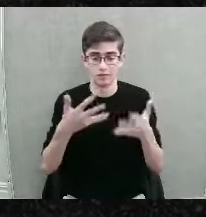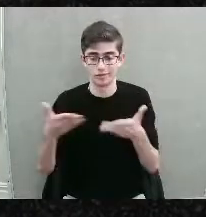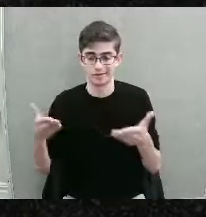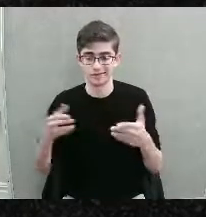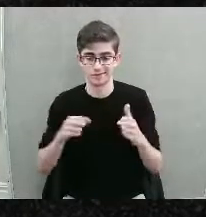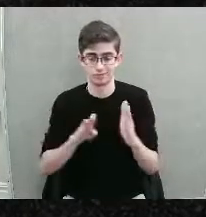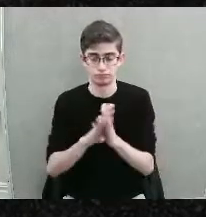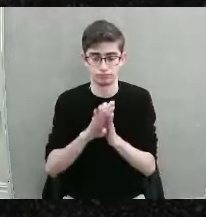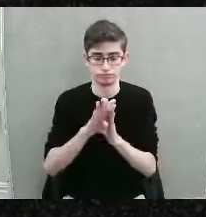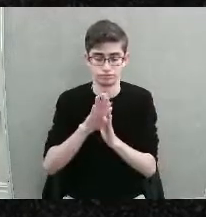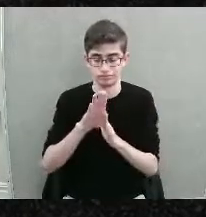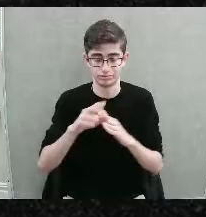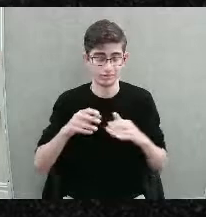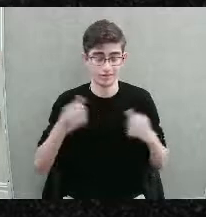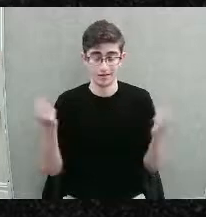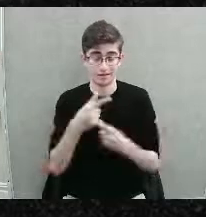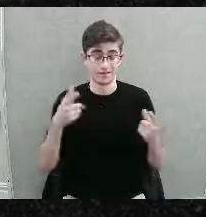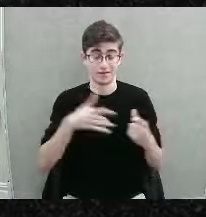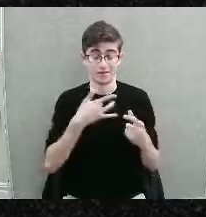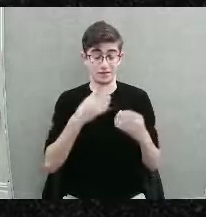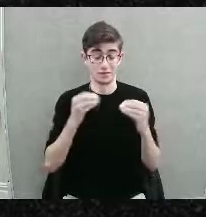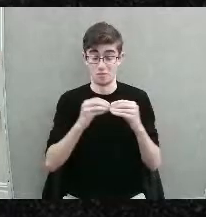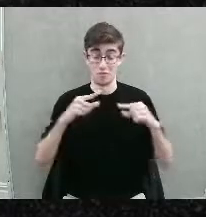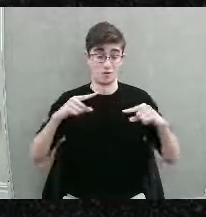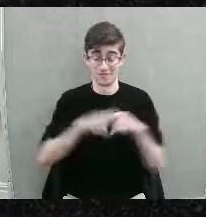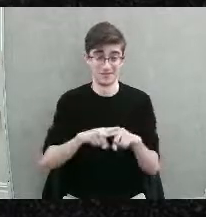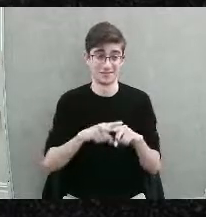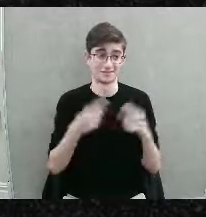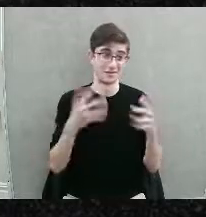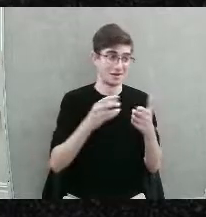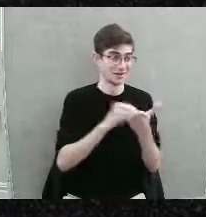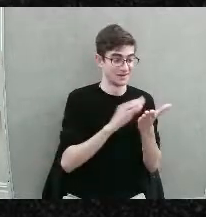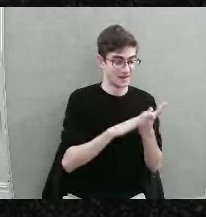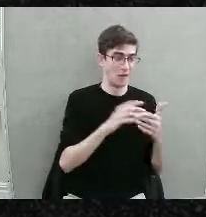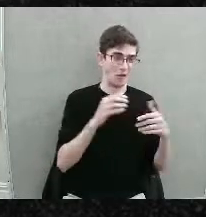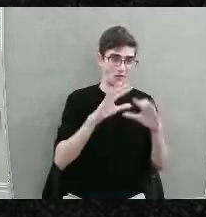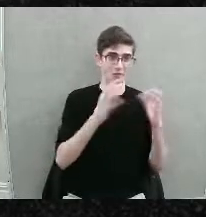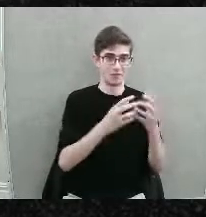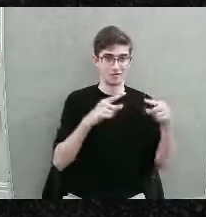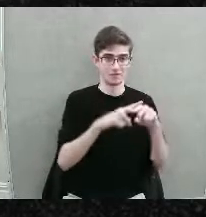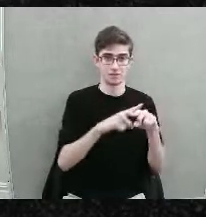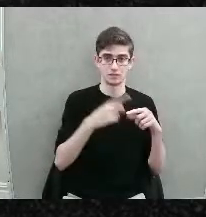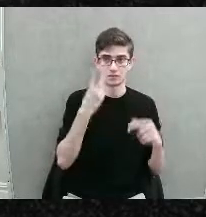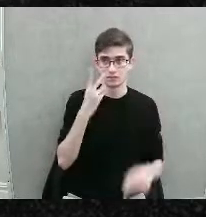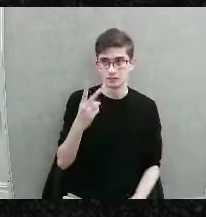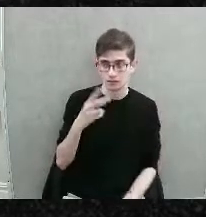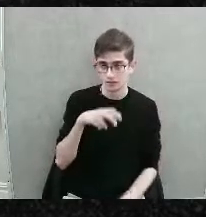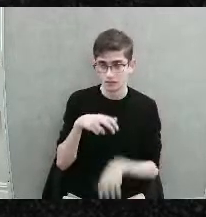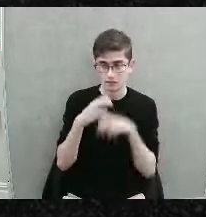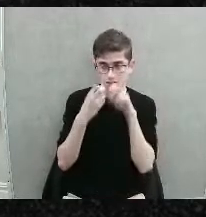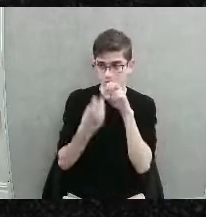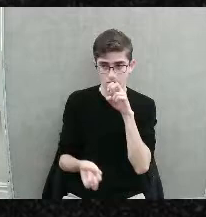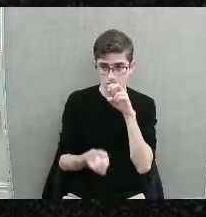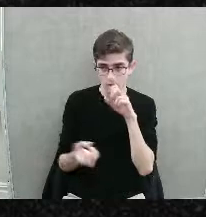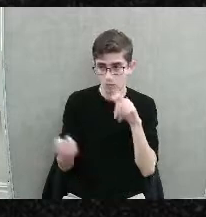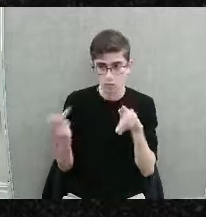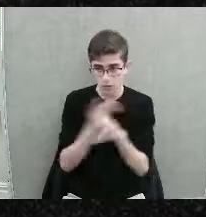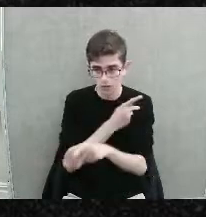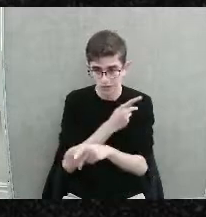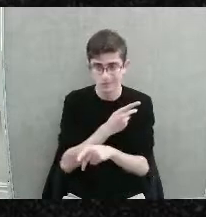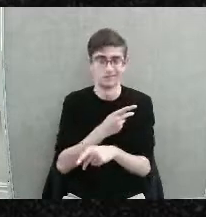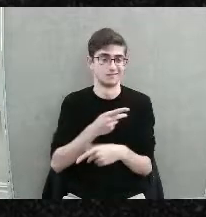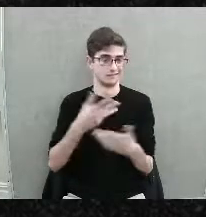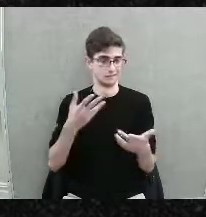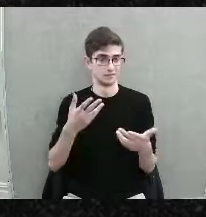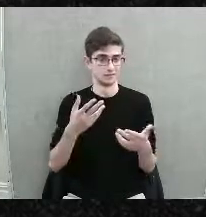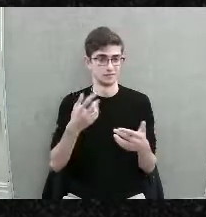features, the paradoxical character or nature of neoliberal consequences, and what I would